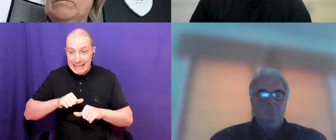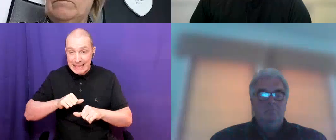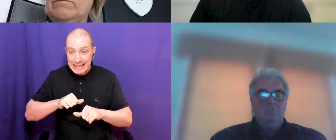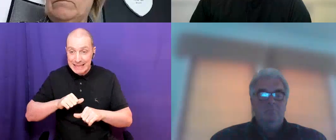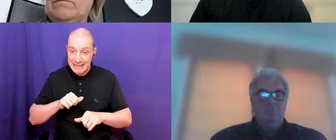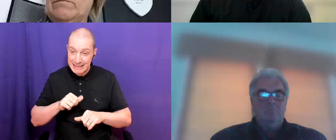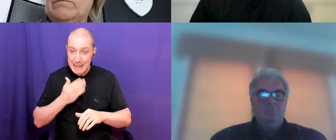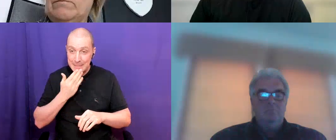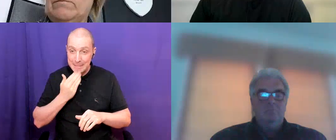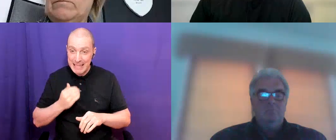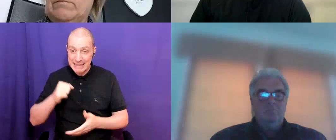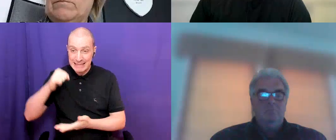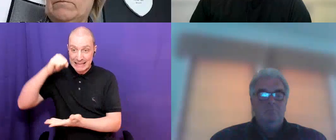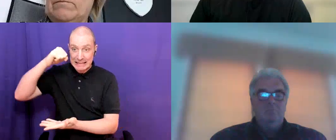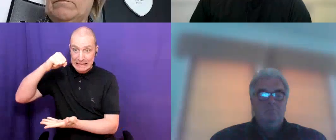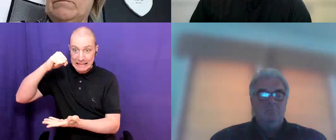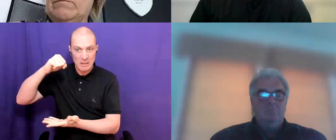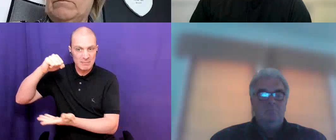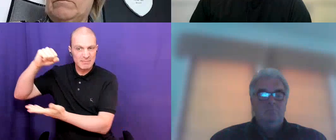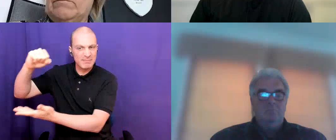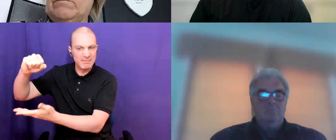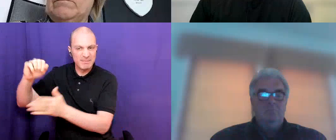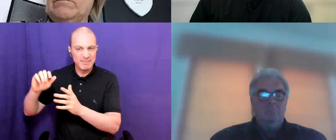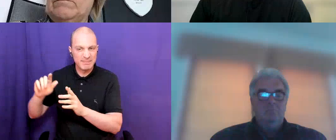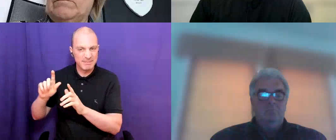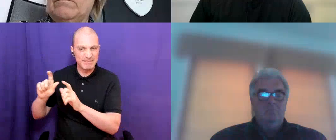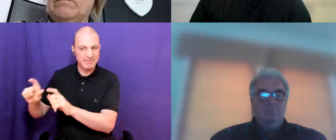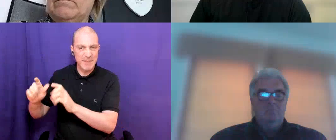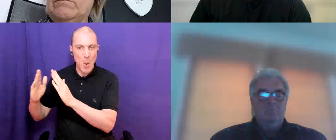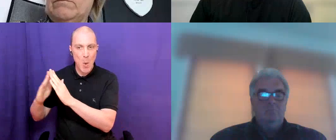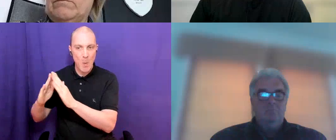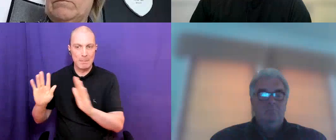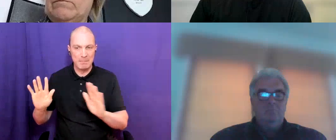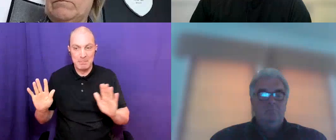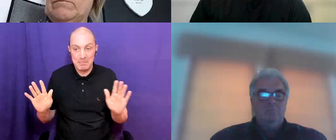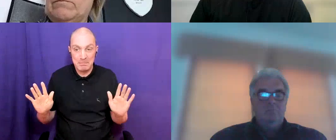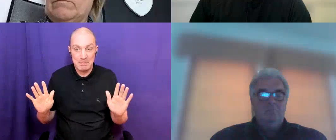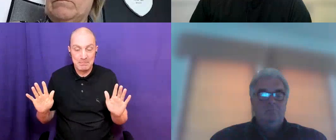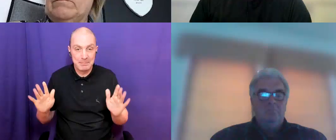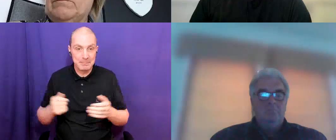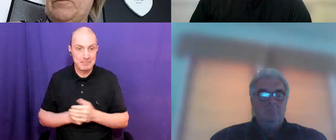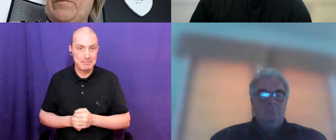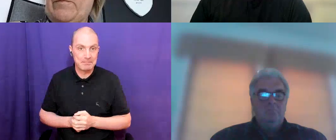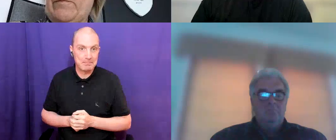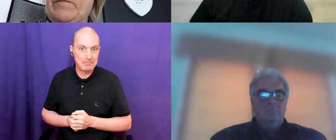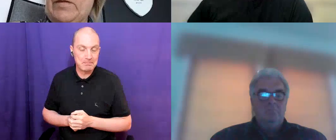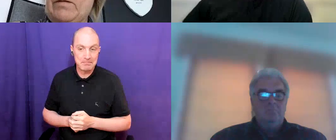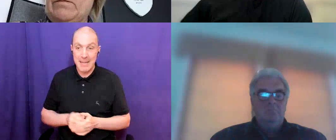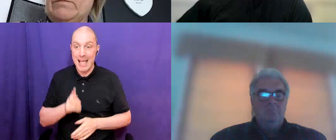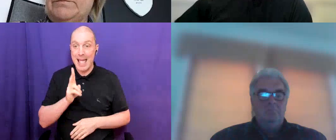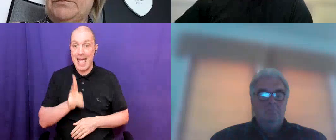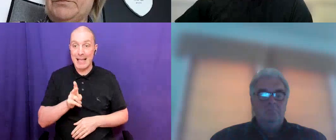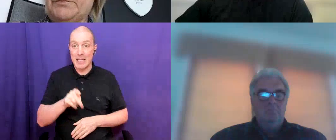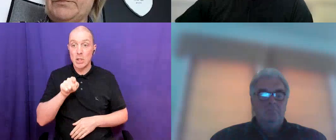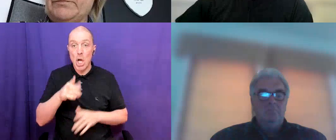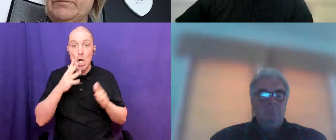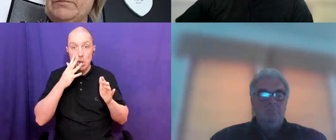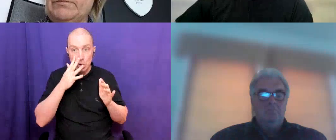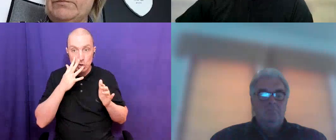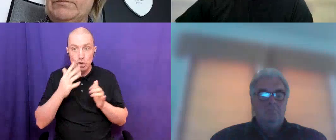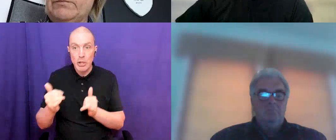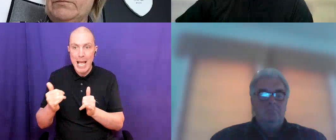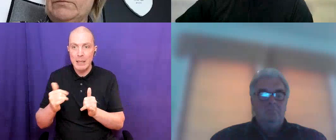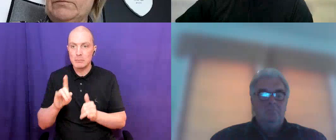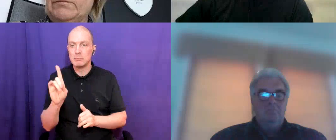bringing kind of large bags, etc., to the account if possible. Again, I would stress that these checks are there just to provide